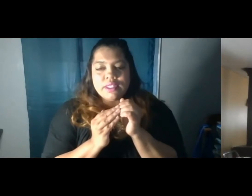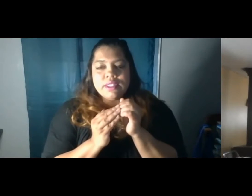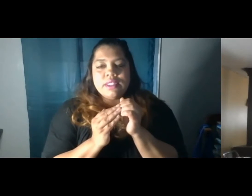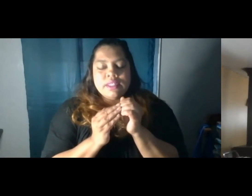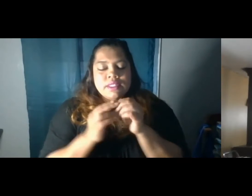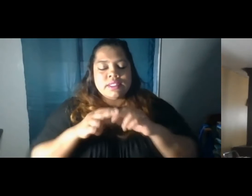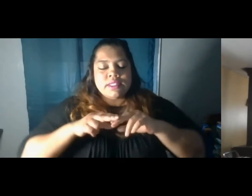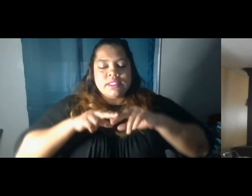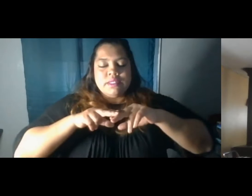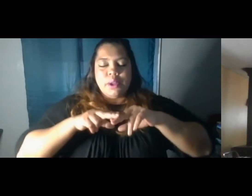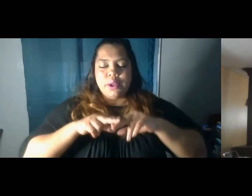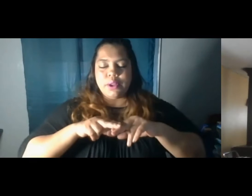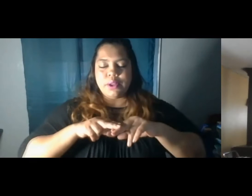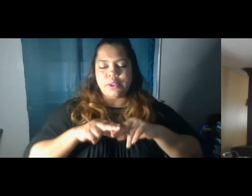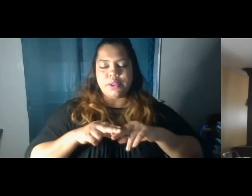the space,